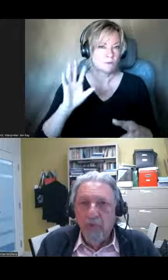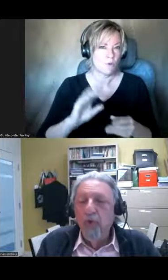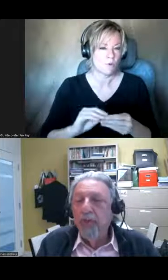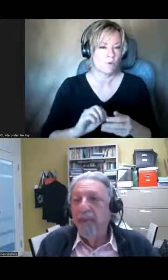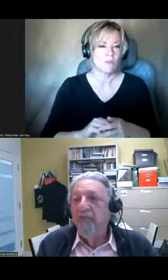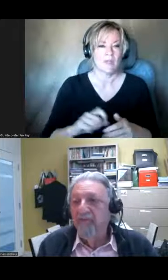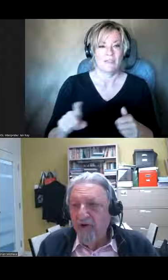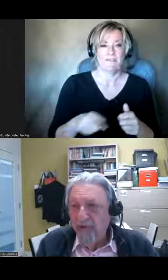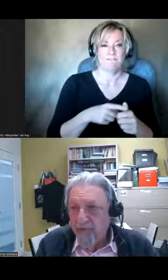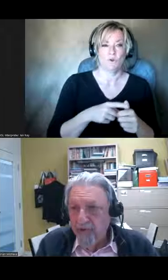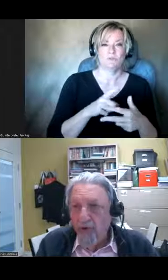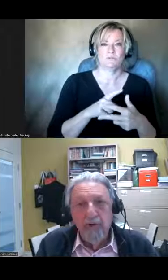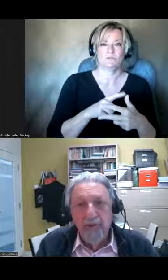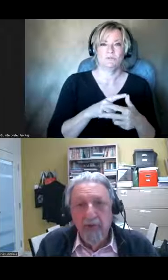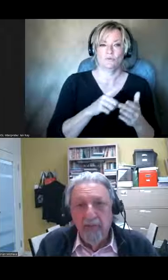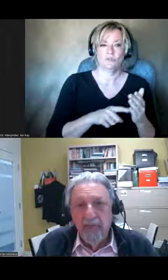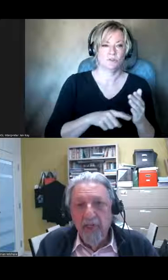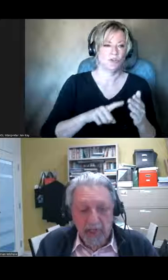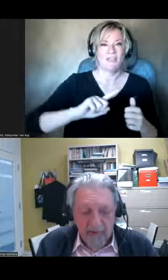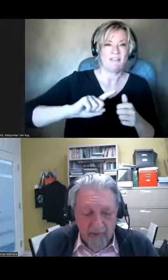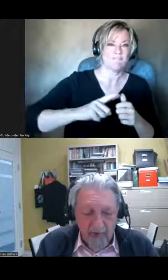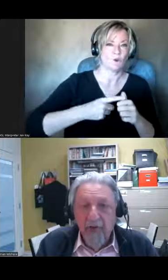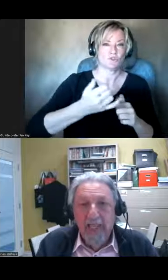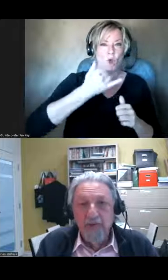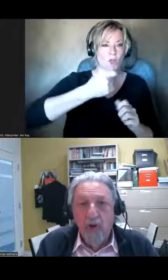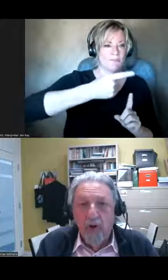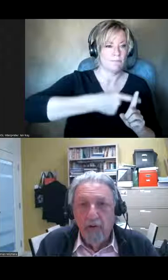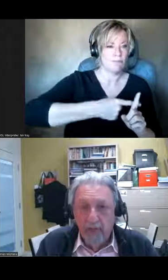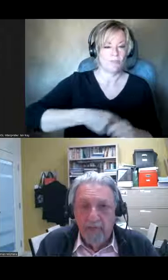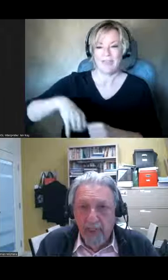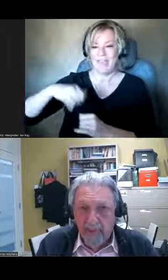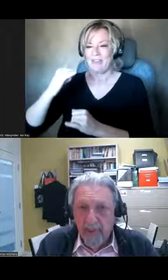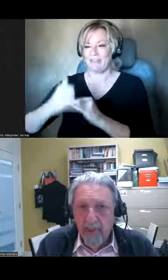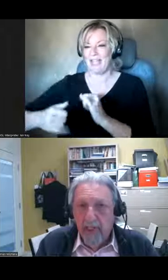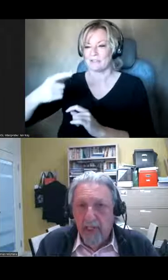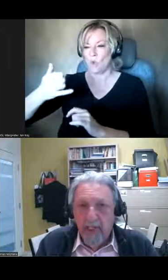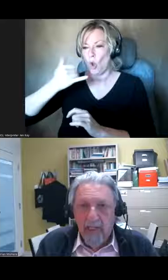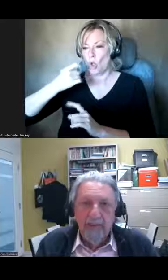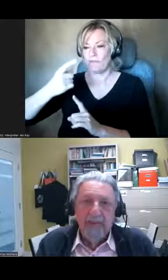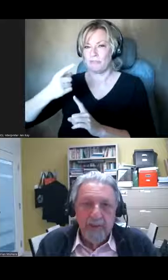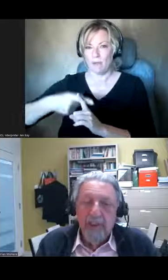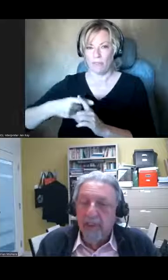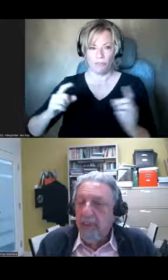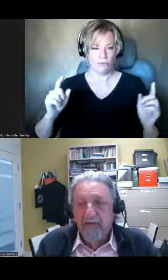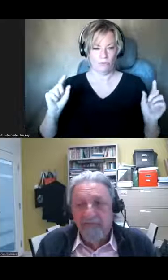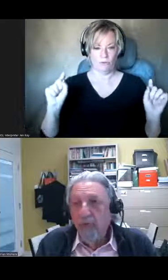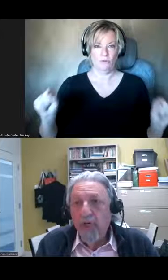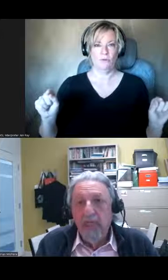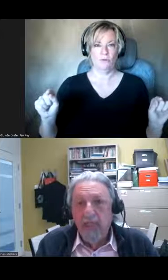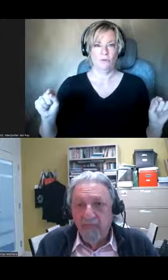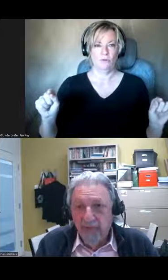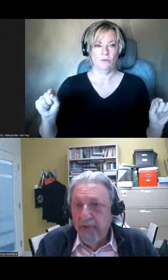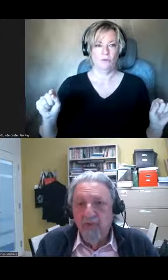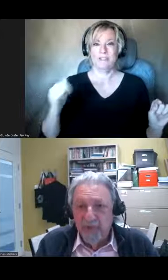first study, we looked at the very first call of the month and the very last call of the month to see if they